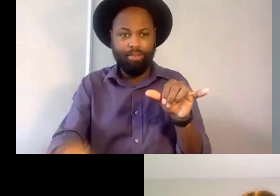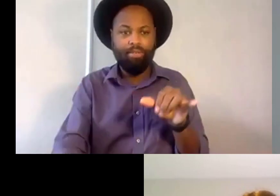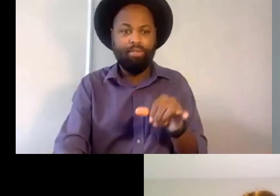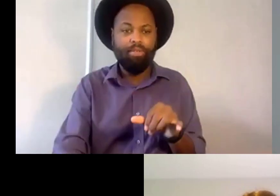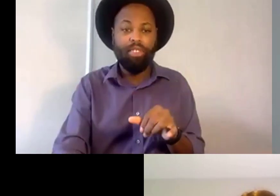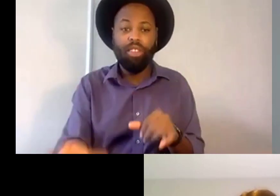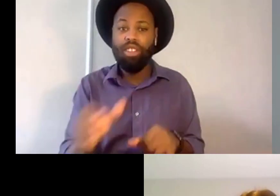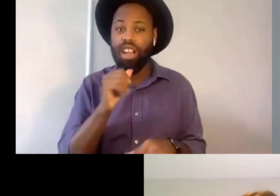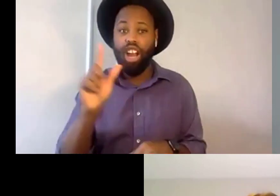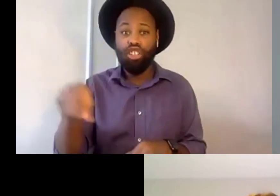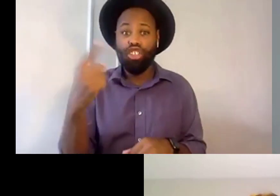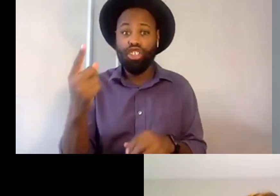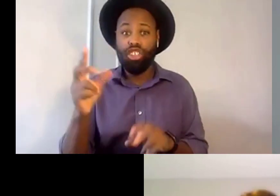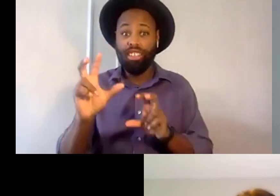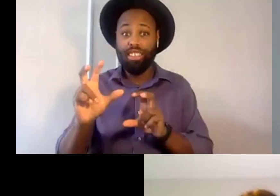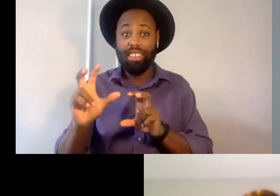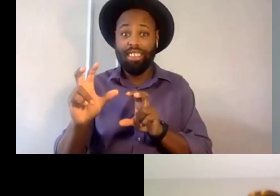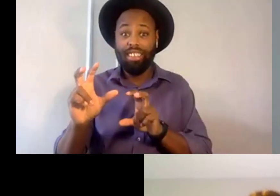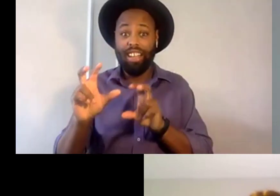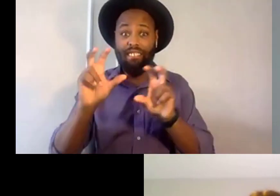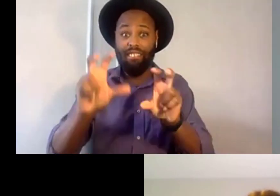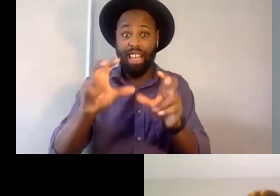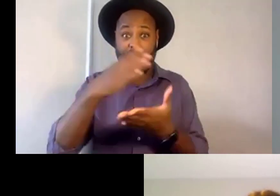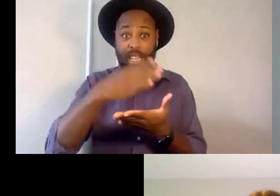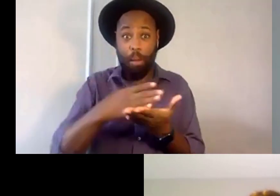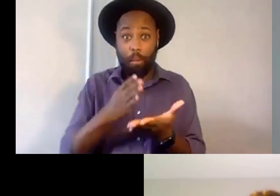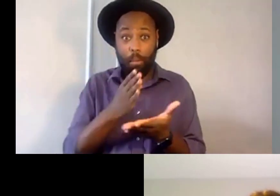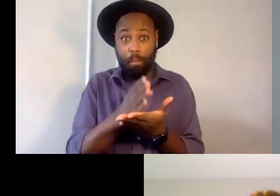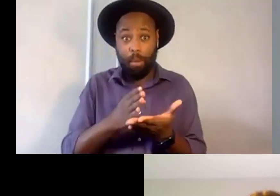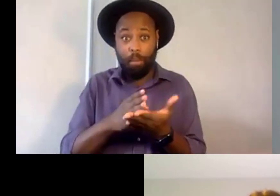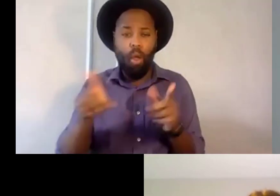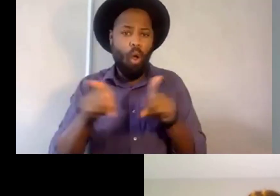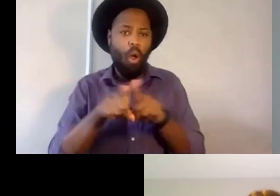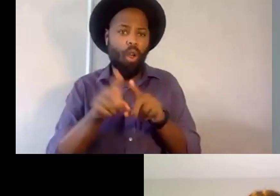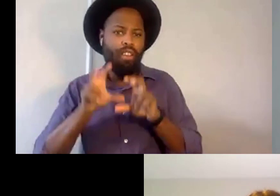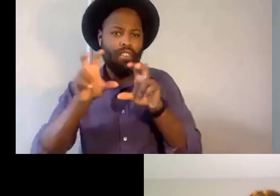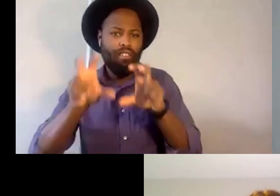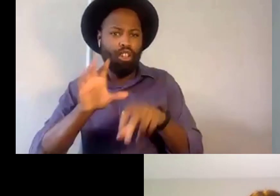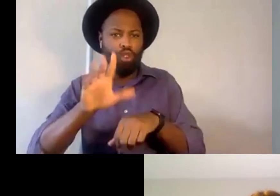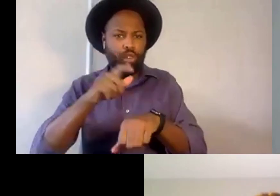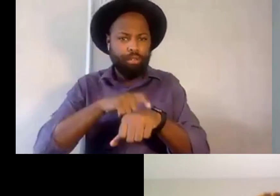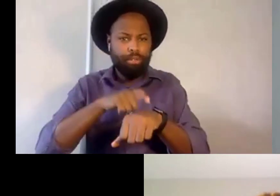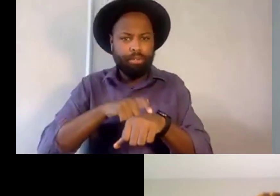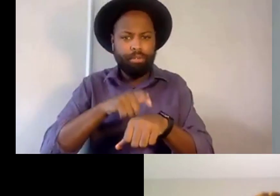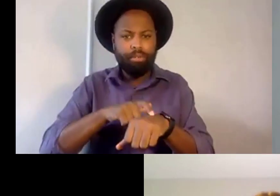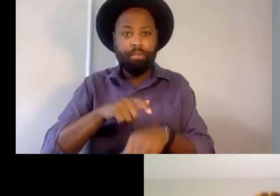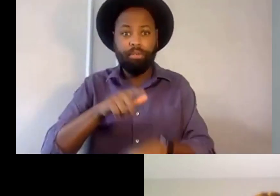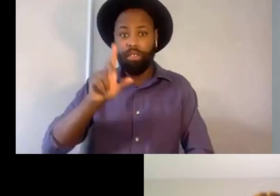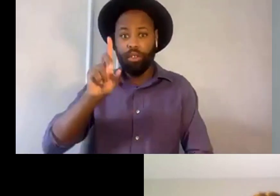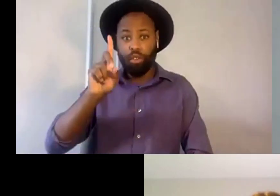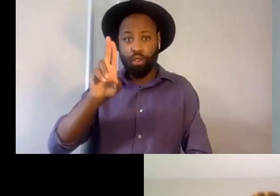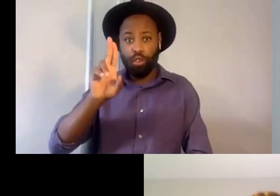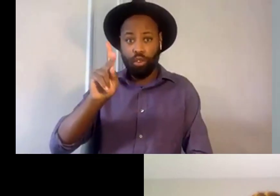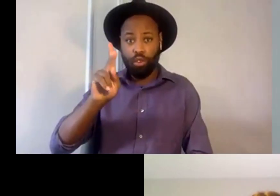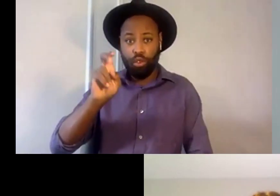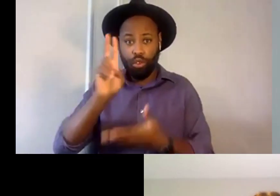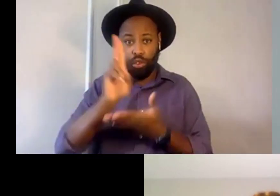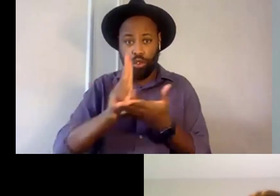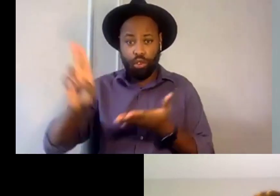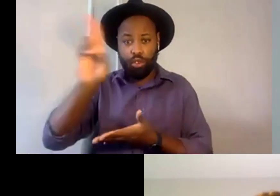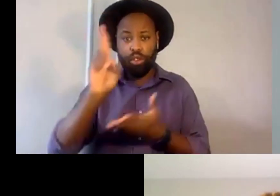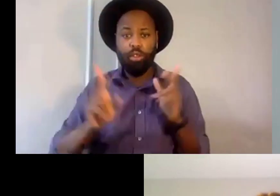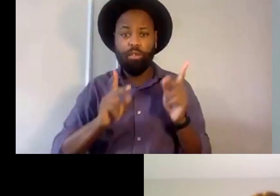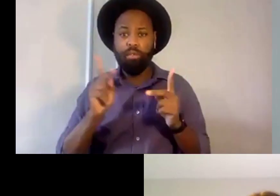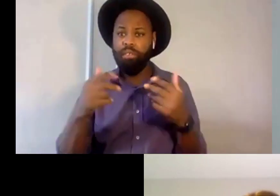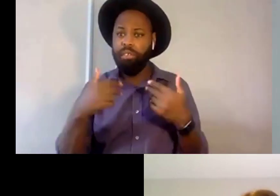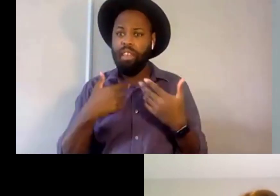investing budget, but also just investing time at Duke University Press, we're able to spend at least 4